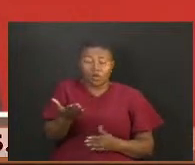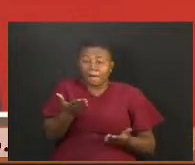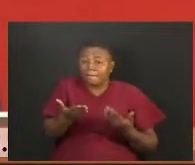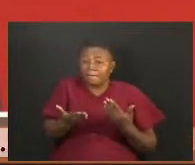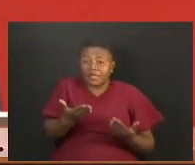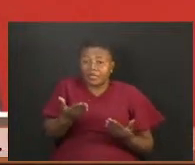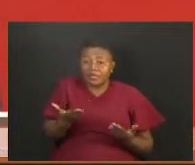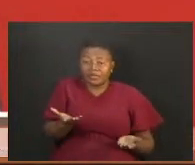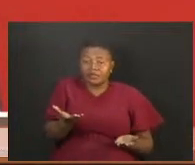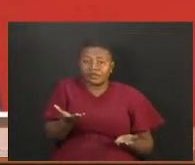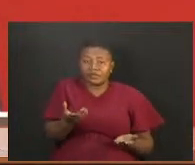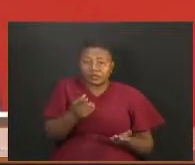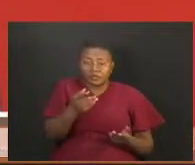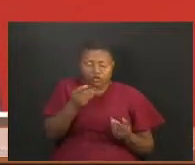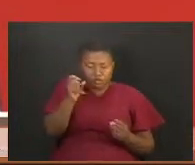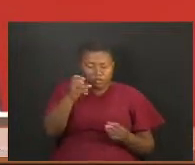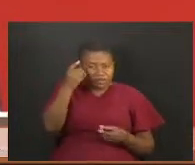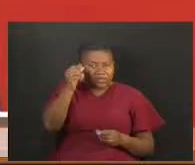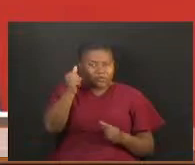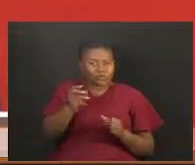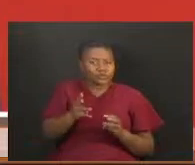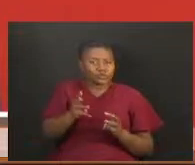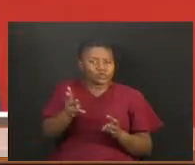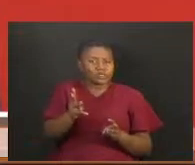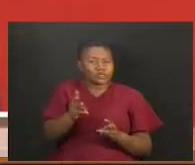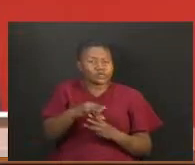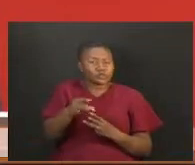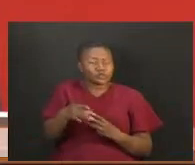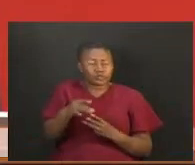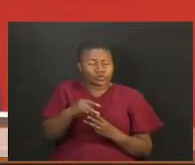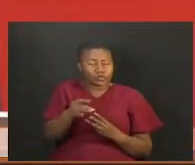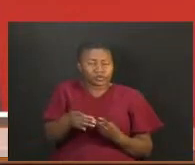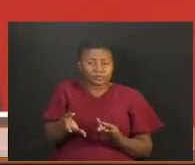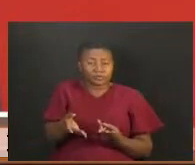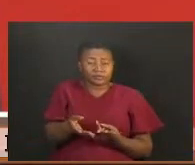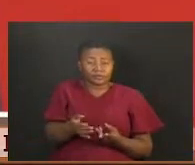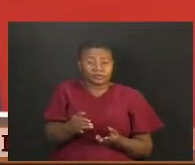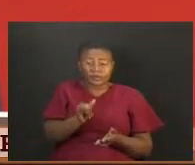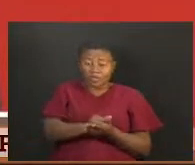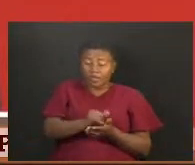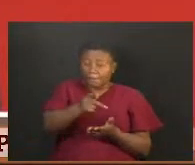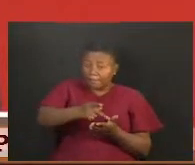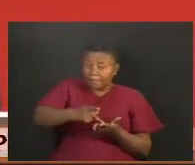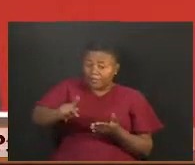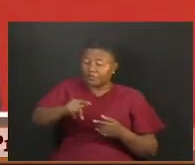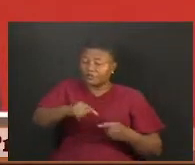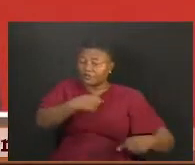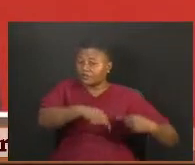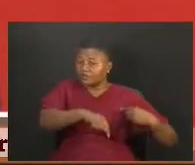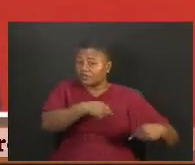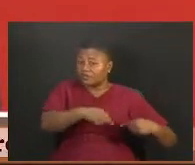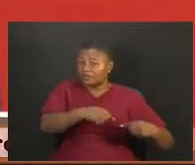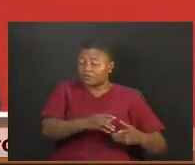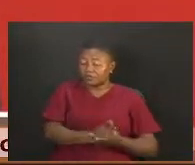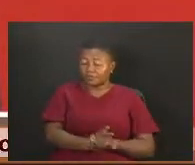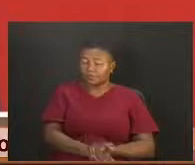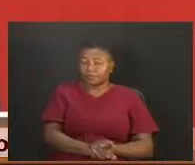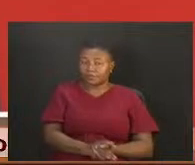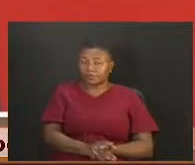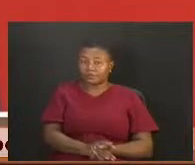it to be presented. That can be part of the debate.